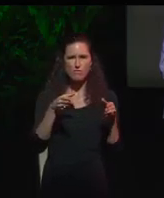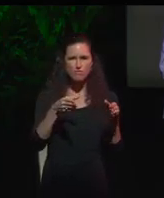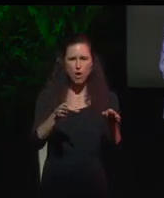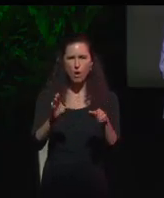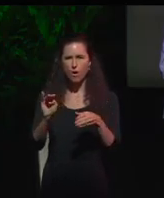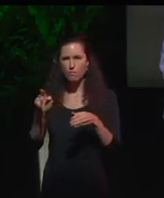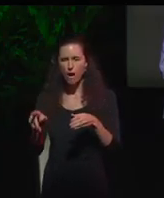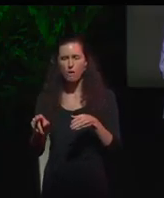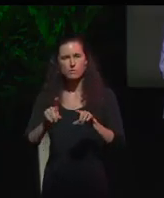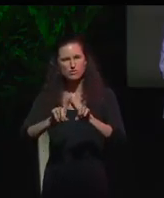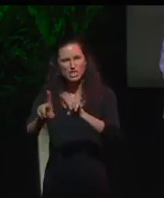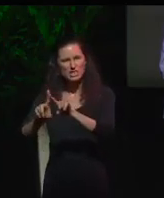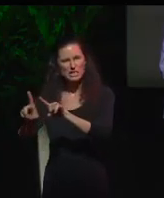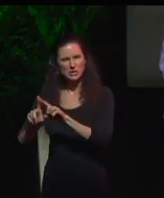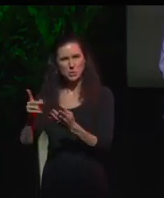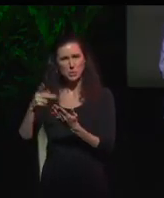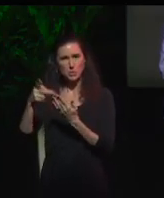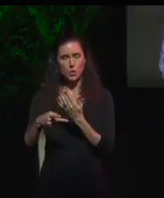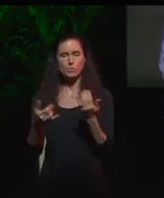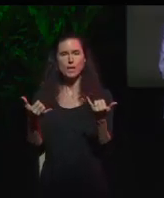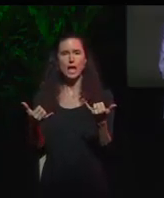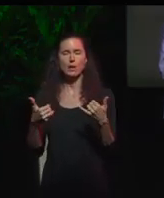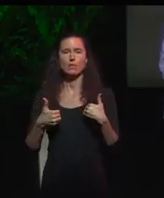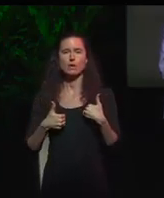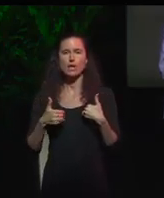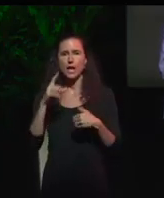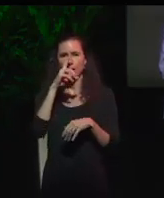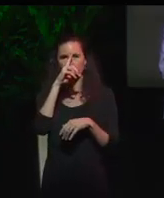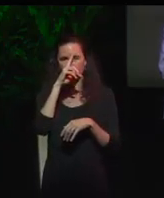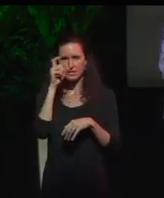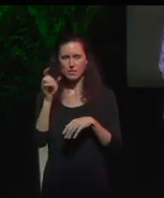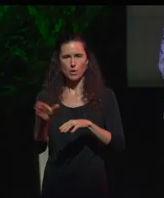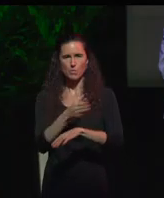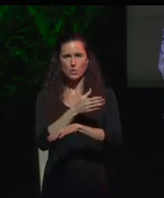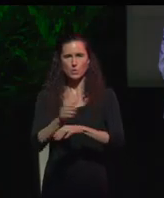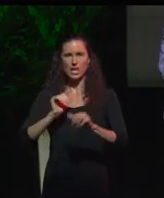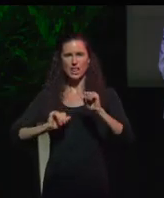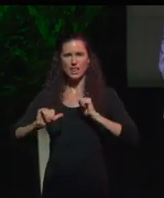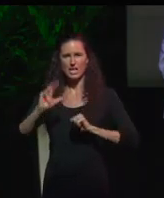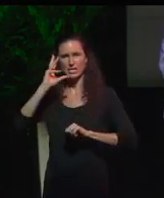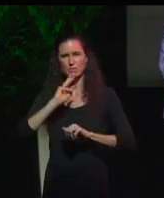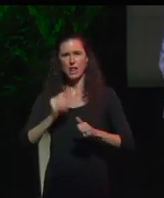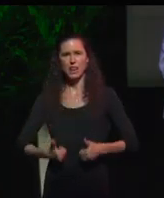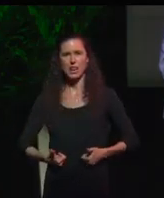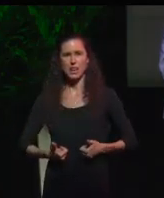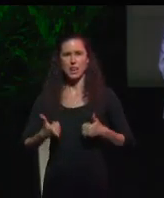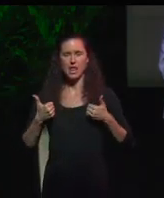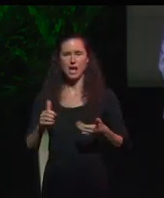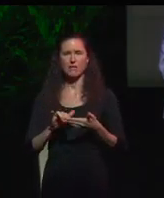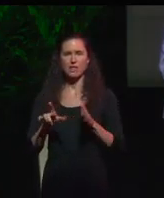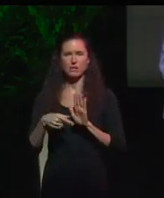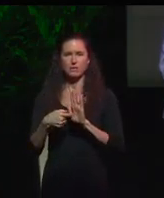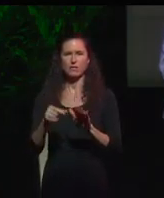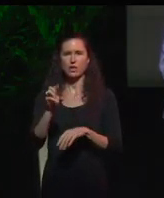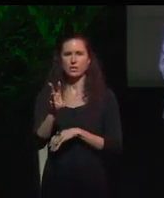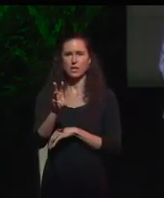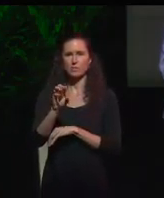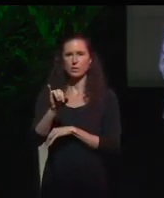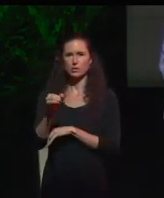programs. This year, we had a summer musical theater experience live right here that was broadcast over